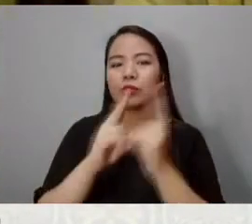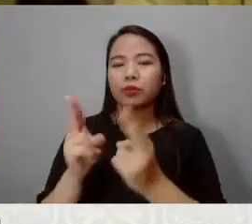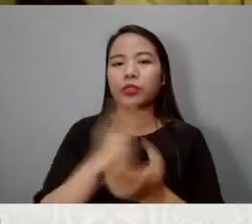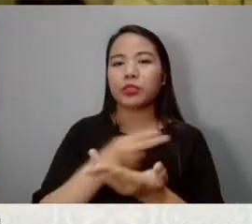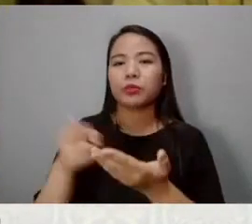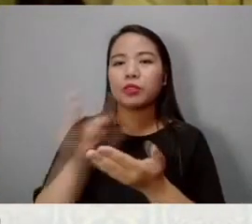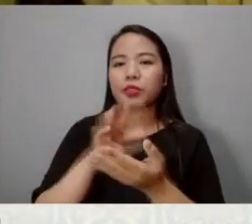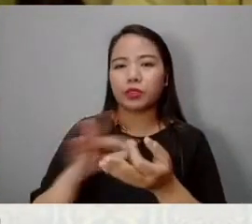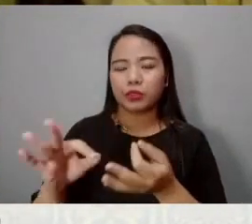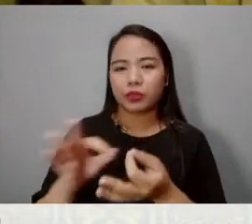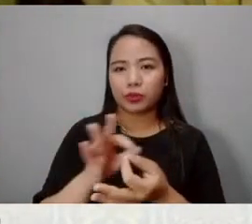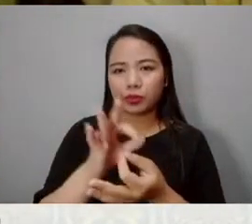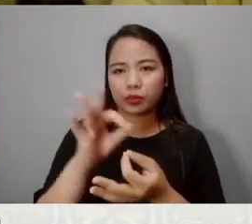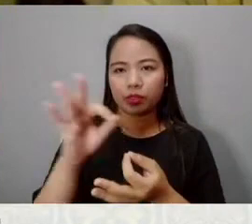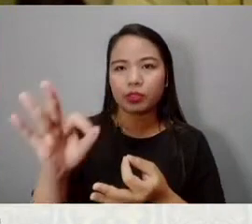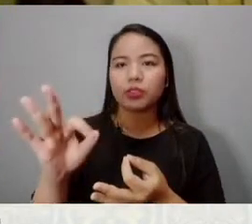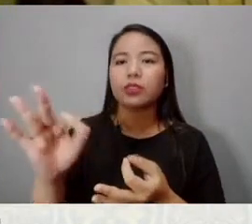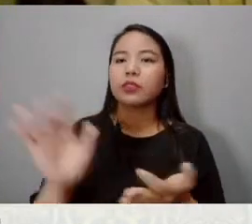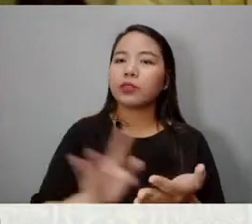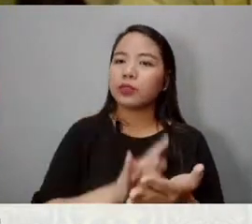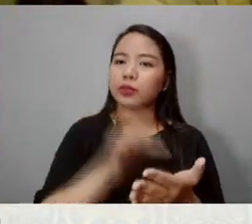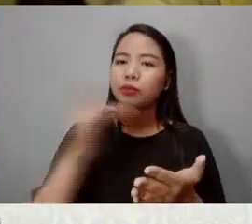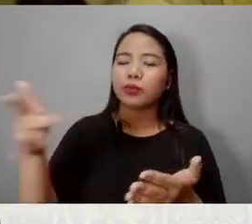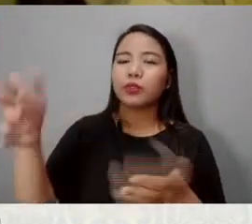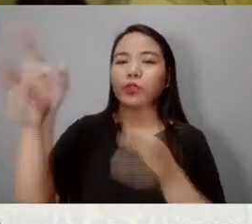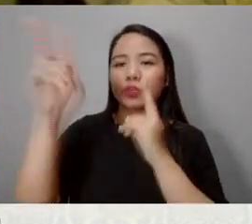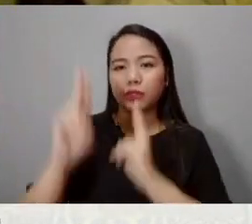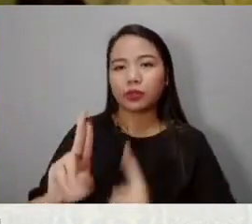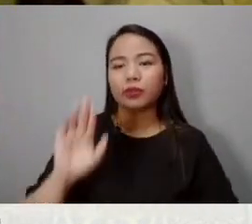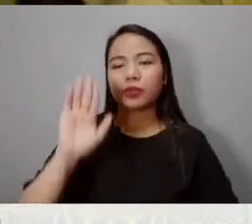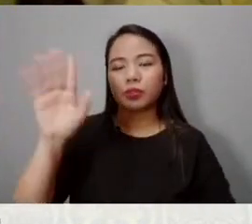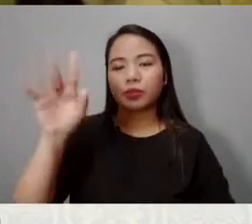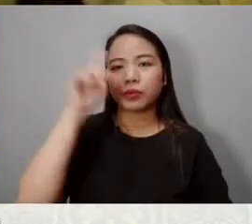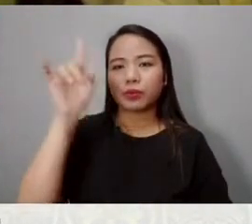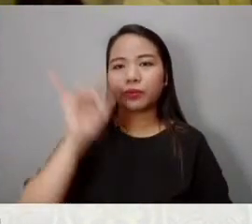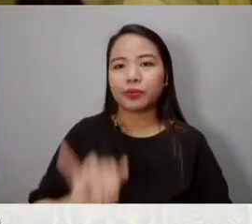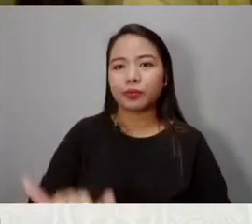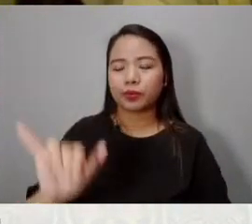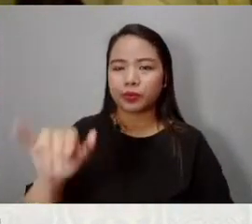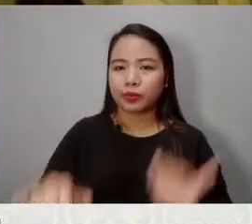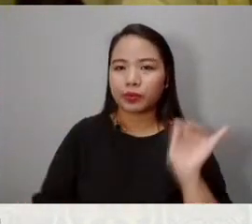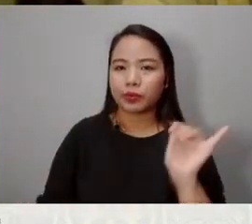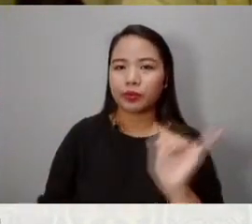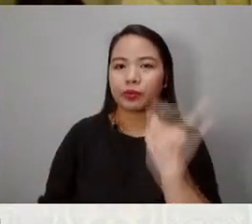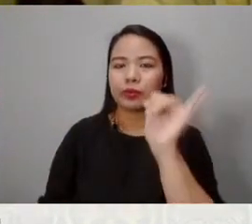Spirit, all glory and honor is yours forever and ever.